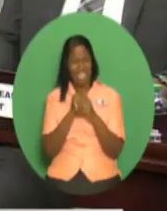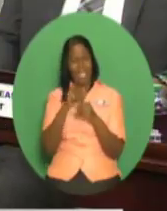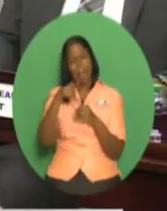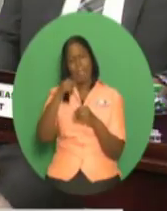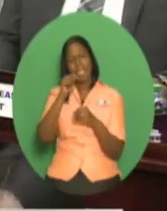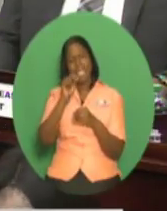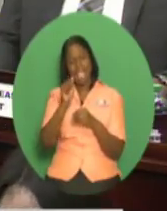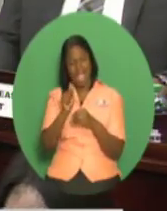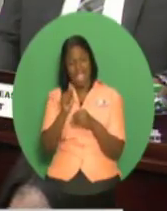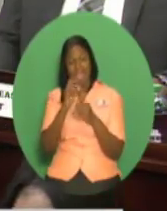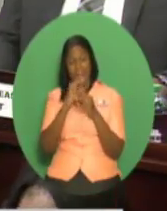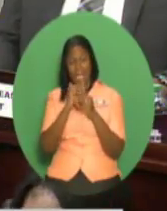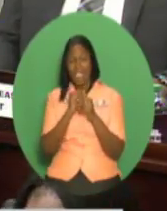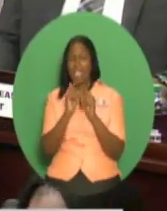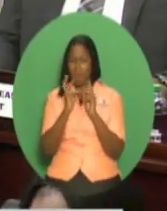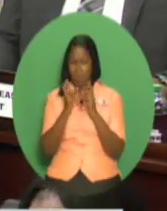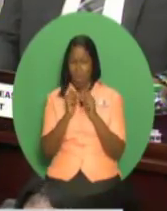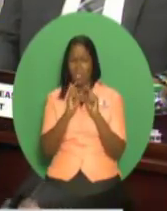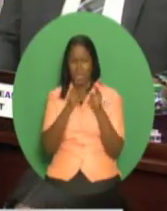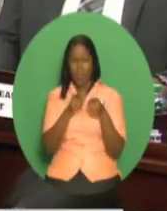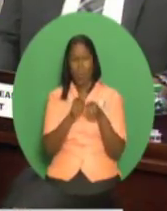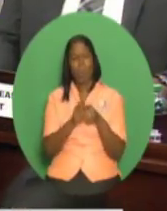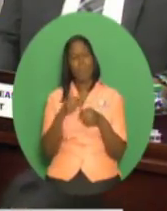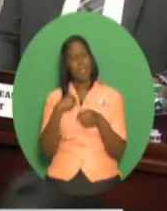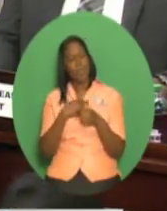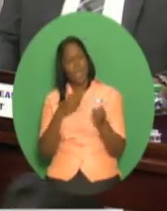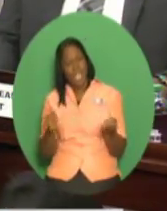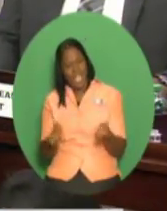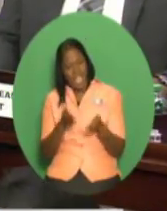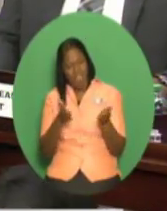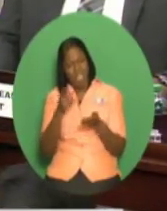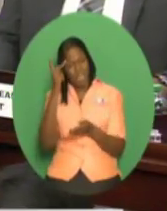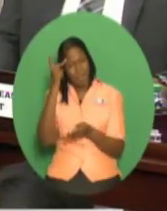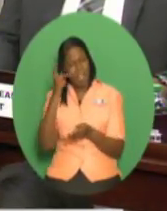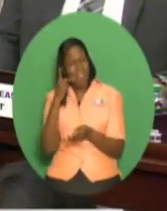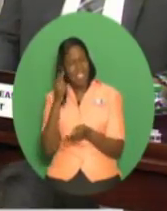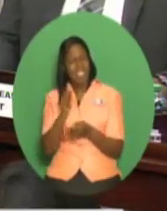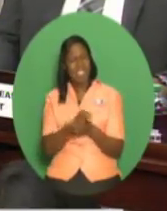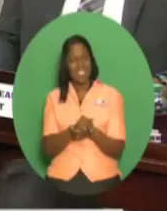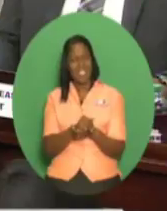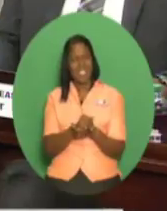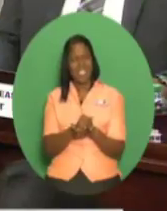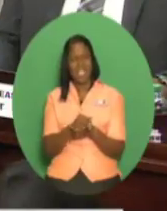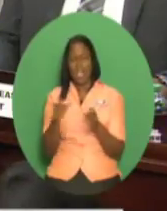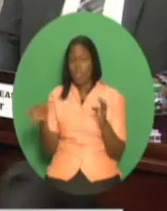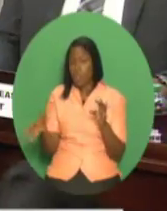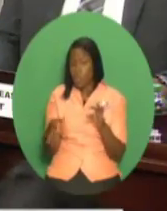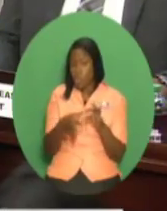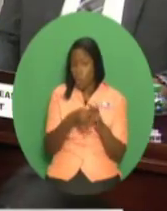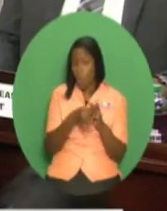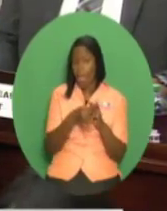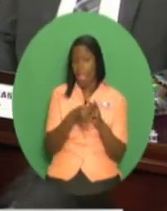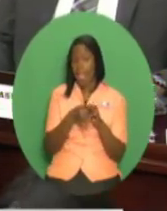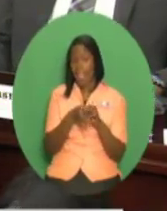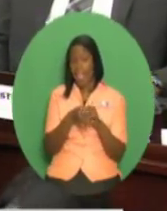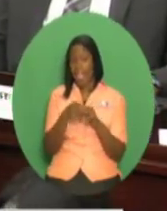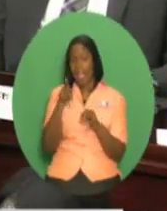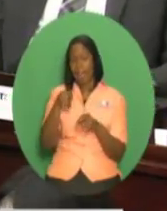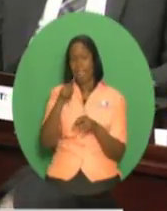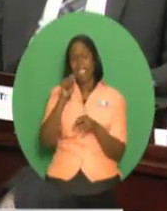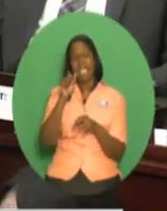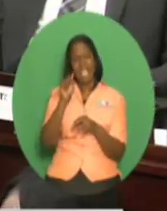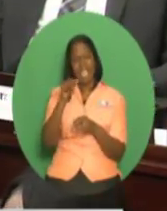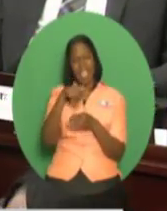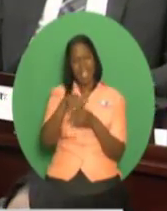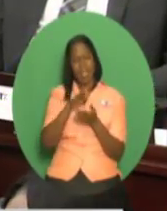PTAs. In fact, we have encouraged our parents to join the PTAs in the